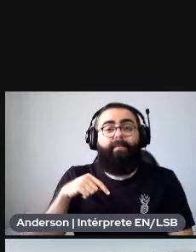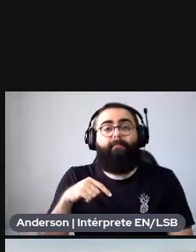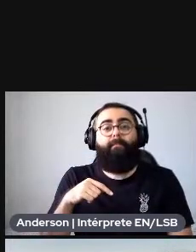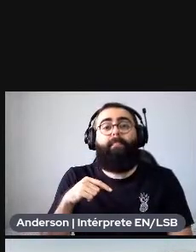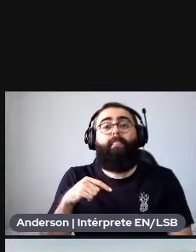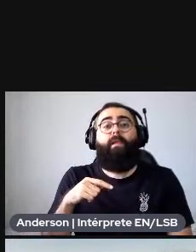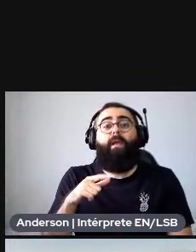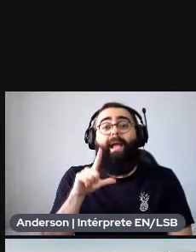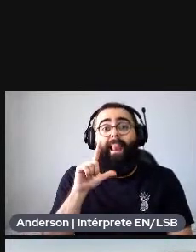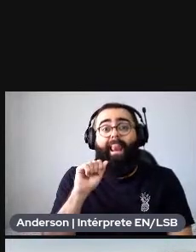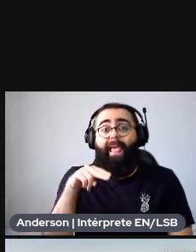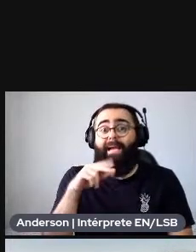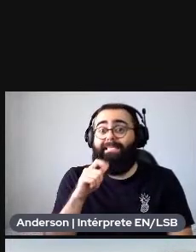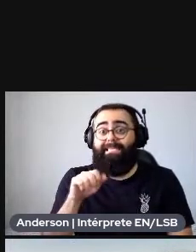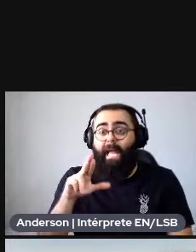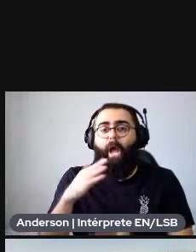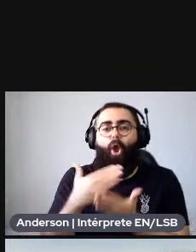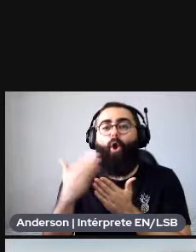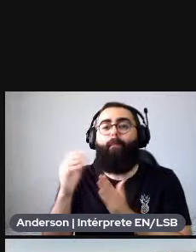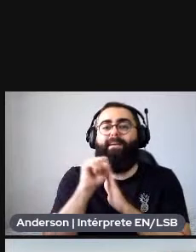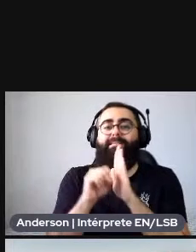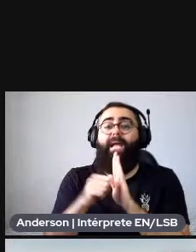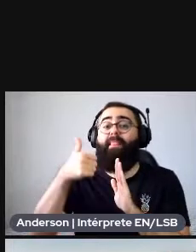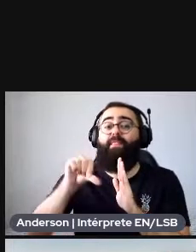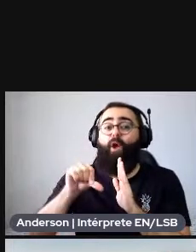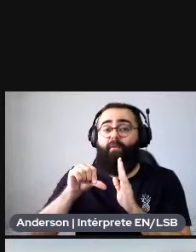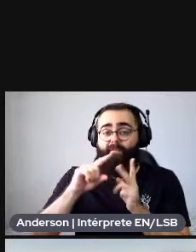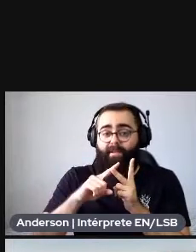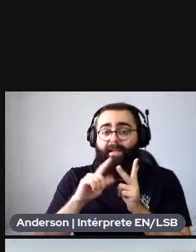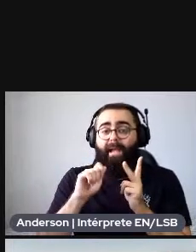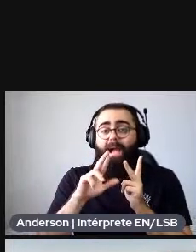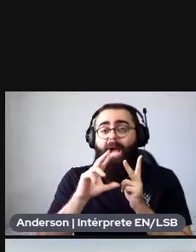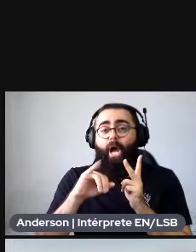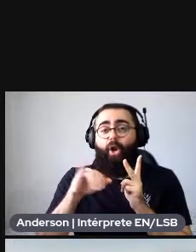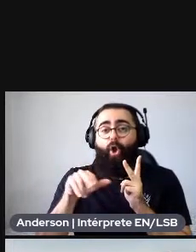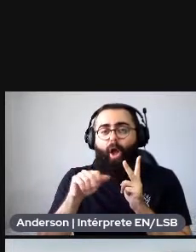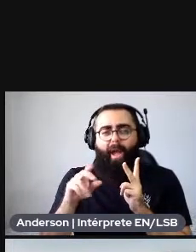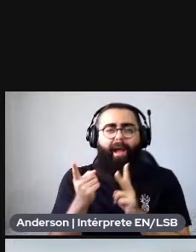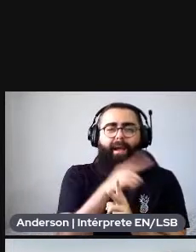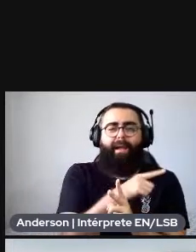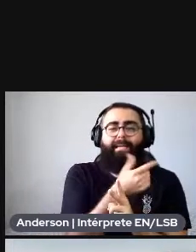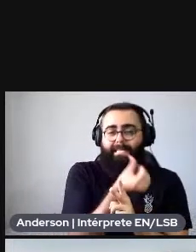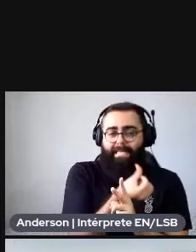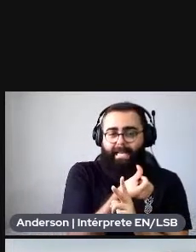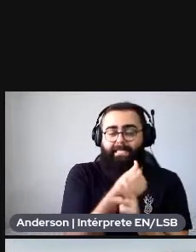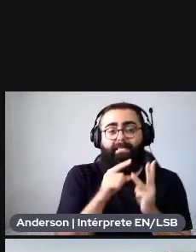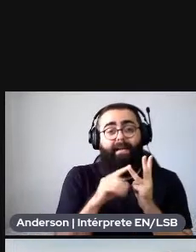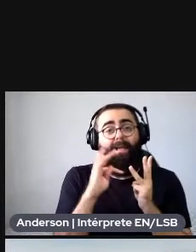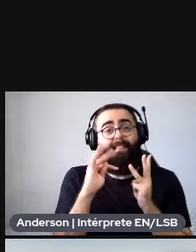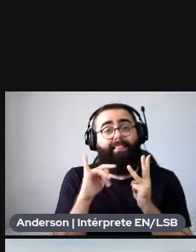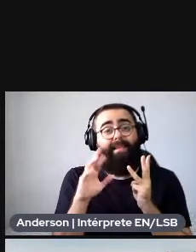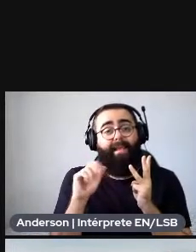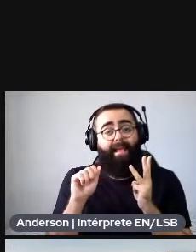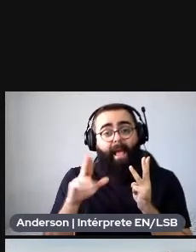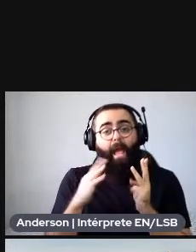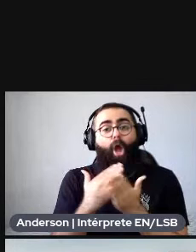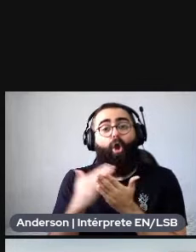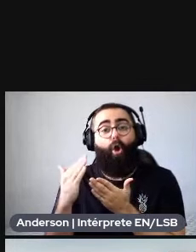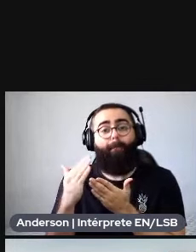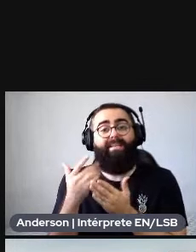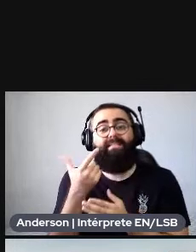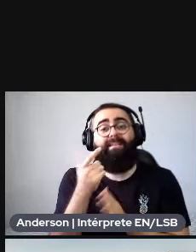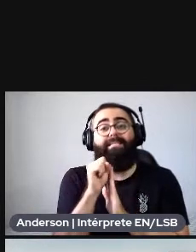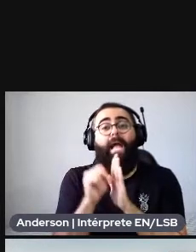19th, and then tirar in the 20th century. So we have a data set of over 2,800